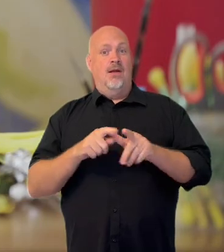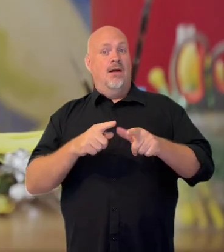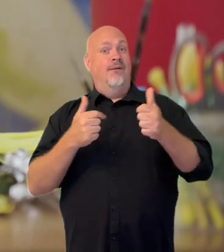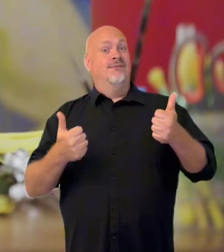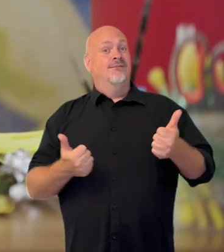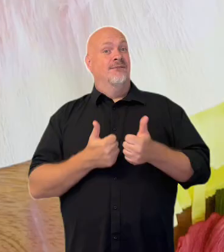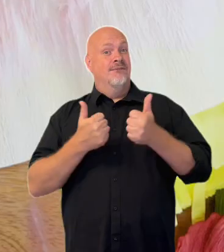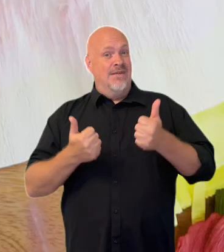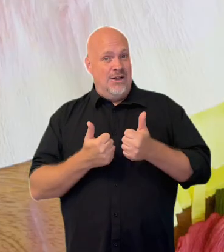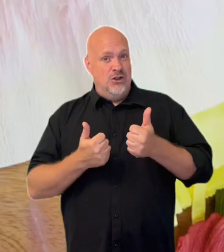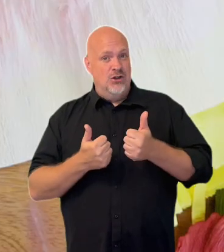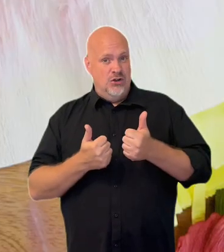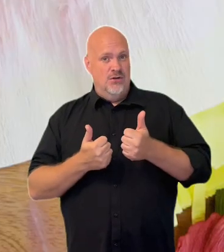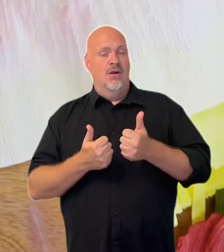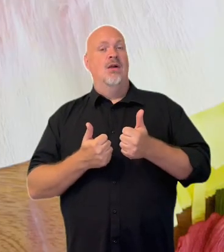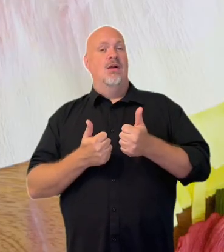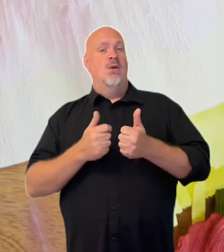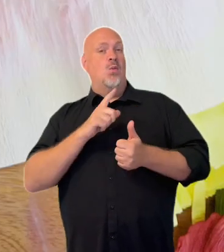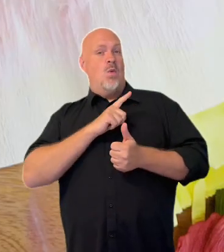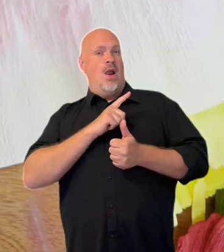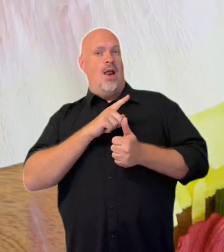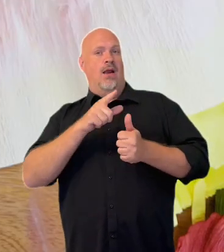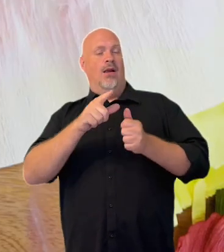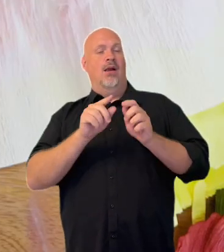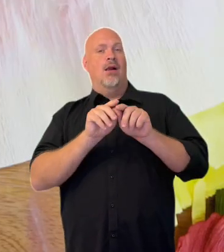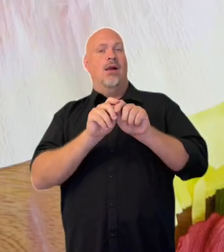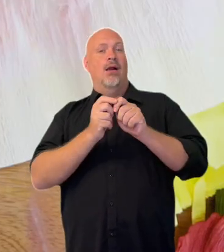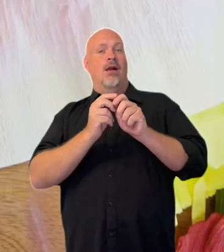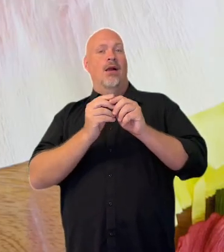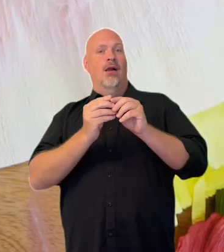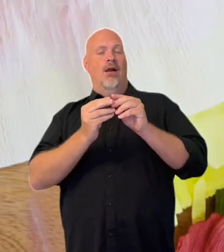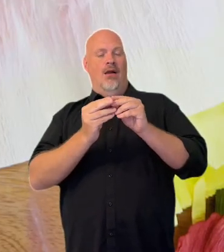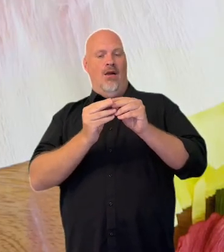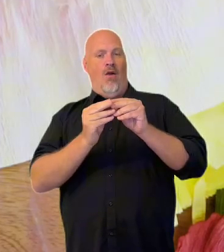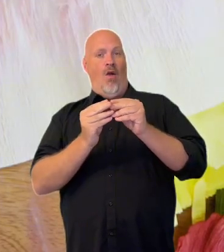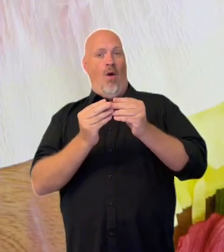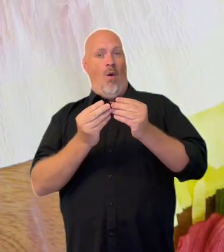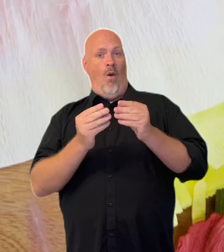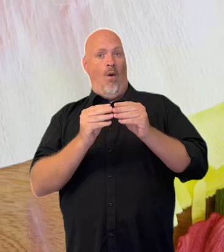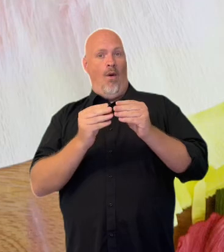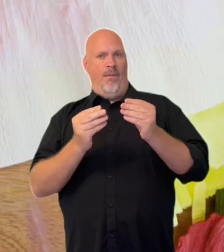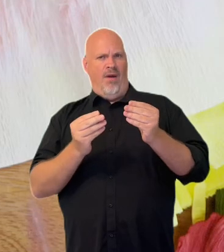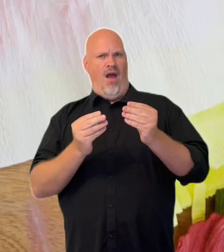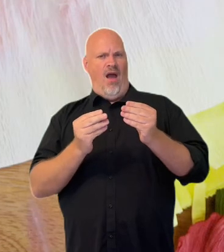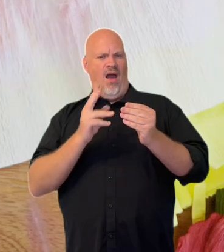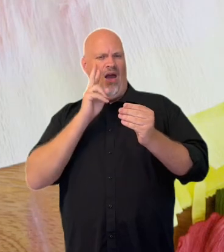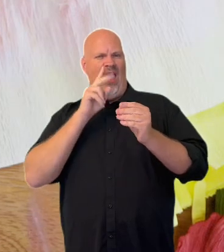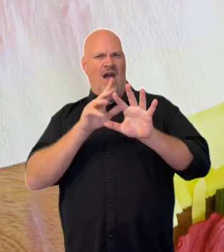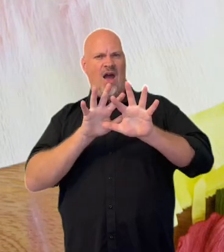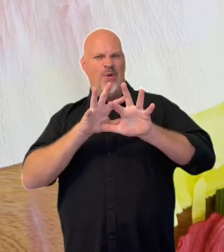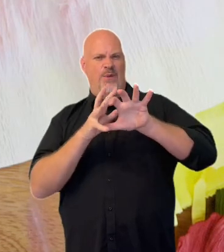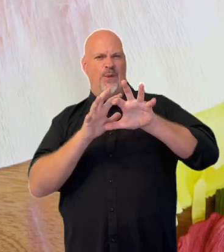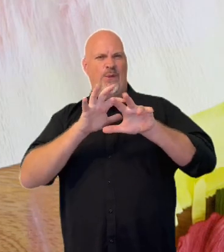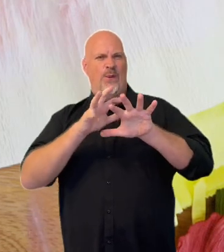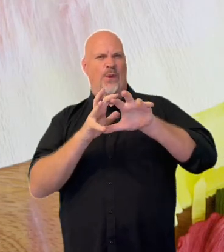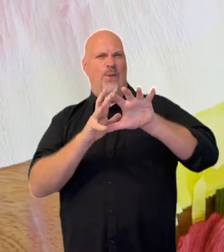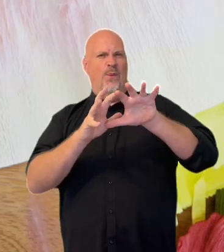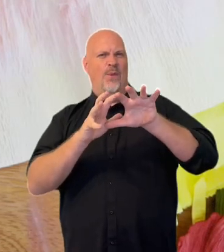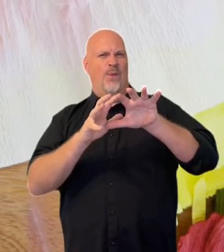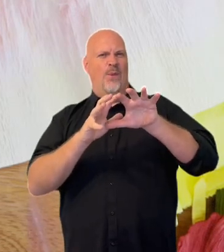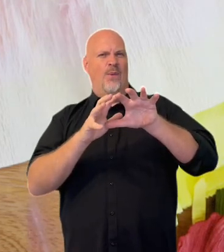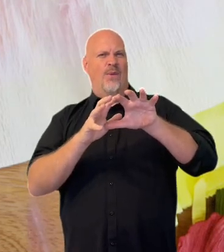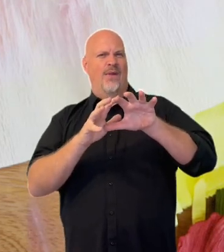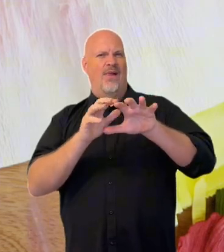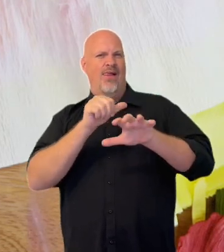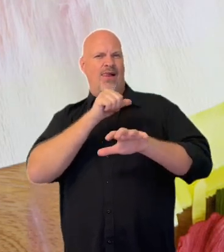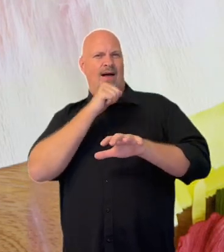lovely kind of crinkled effect, just like a petal would. So what we want to do is taking that